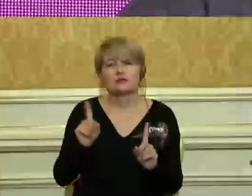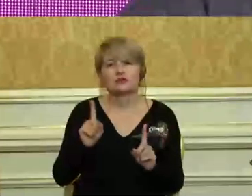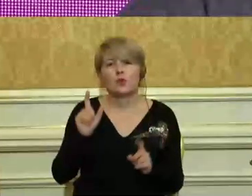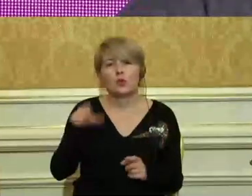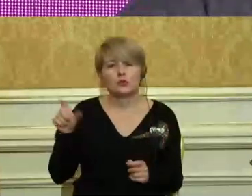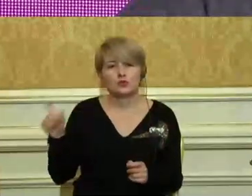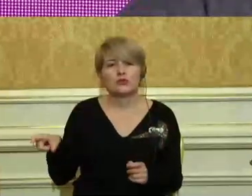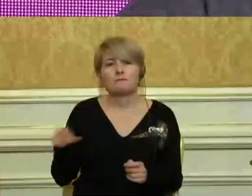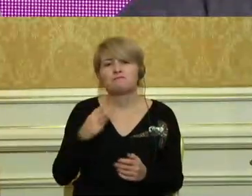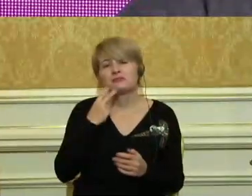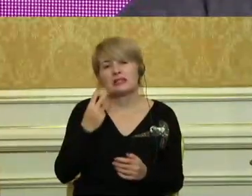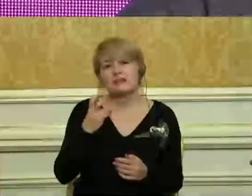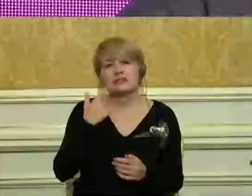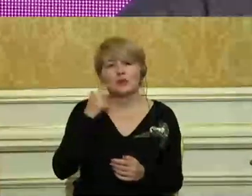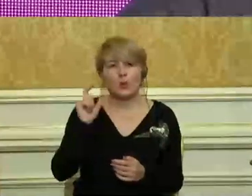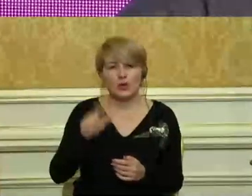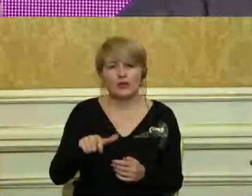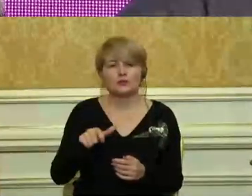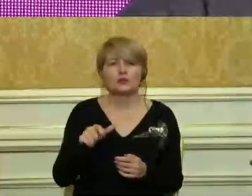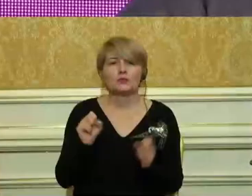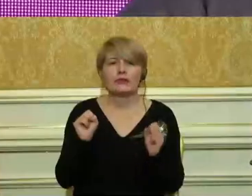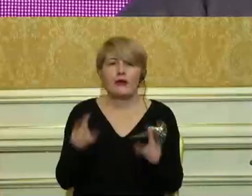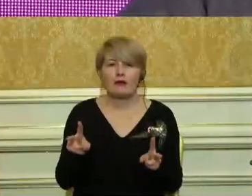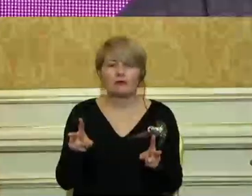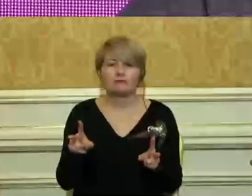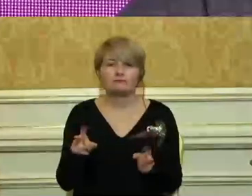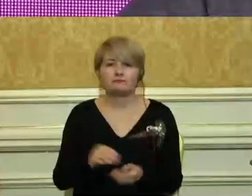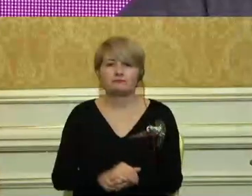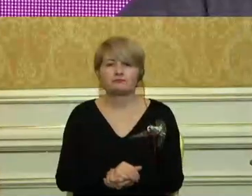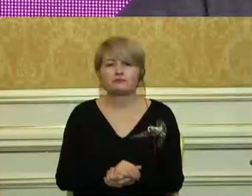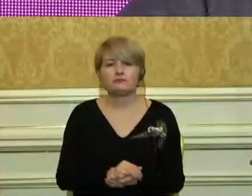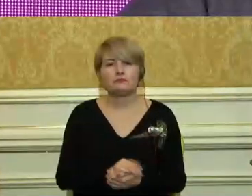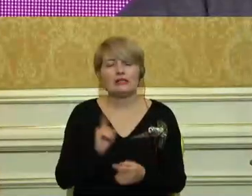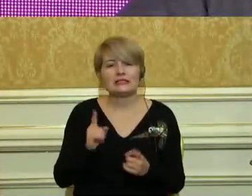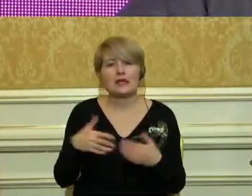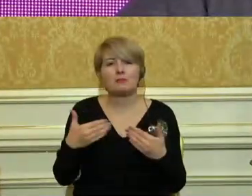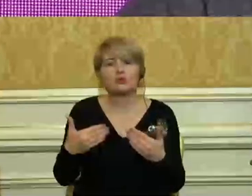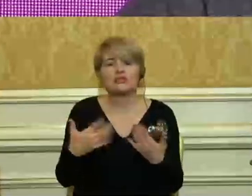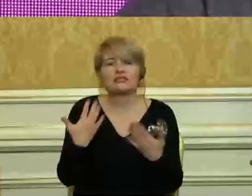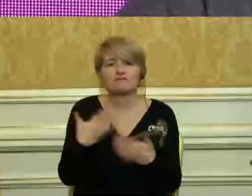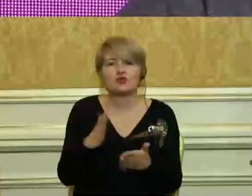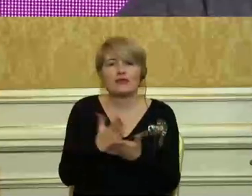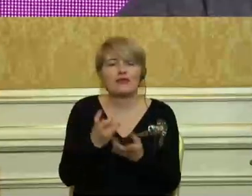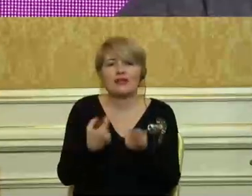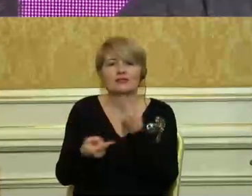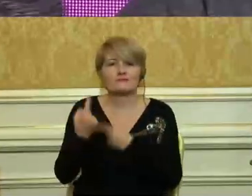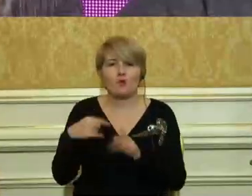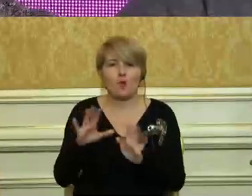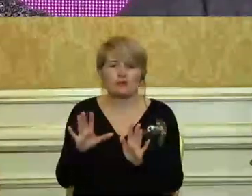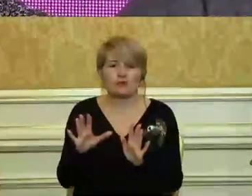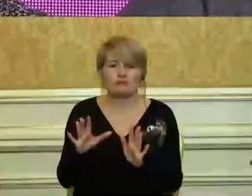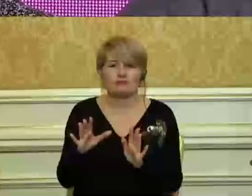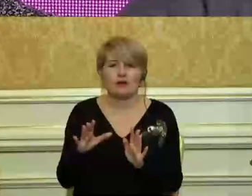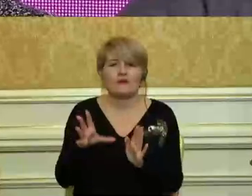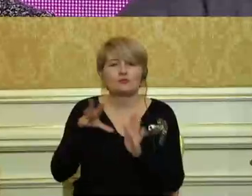that if it will be irreversible, not reversible process for NATO and EU. And this is what